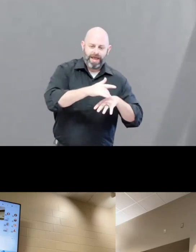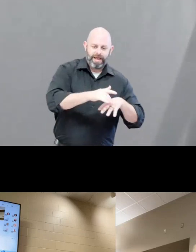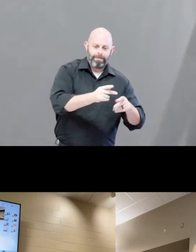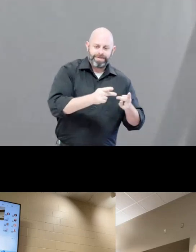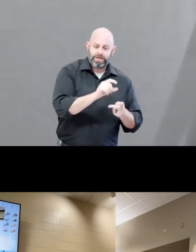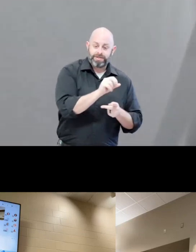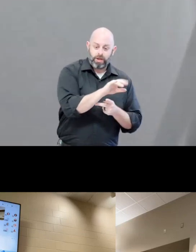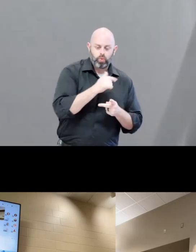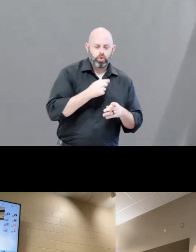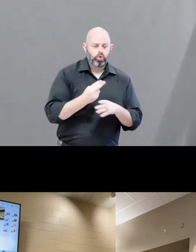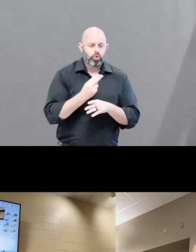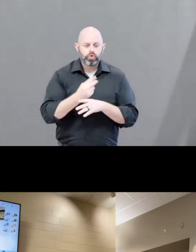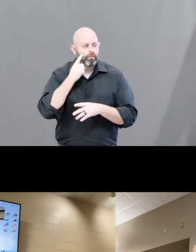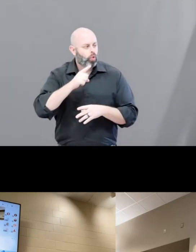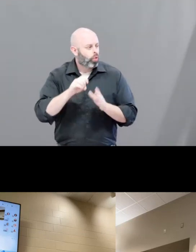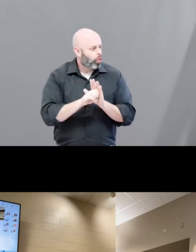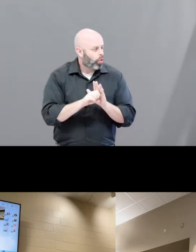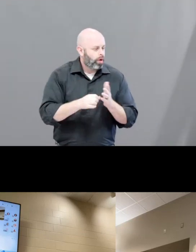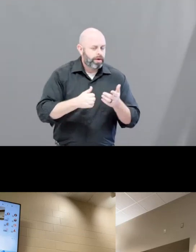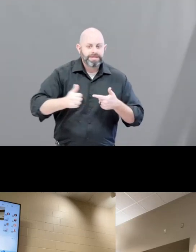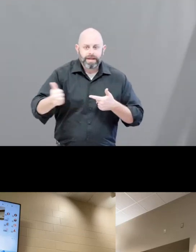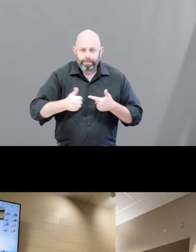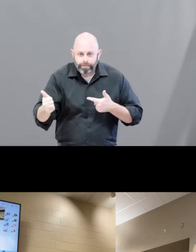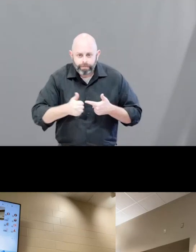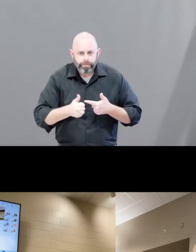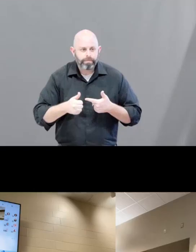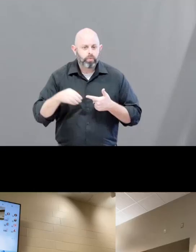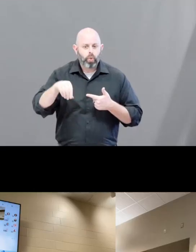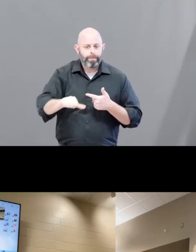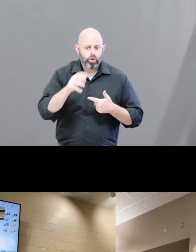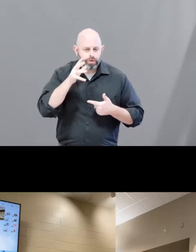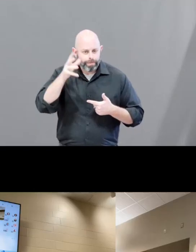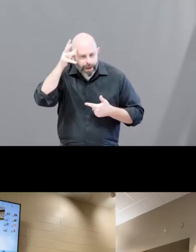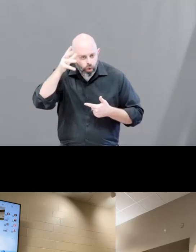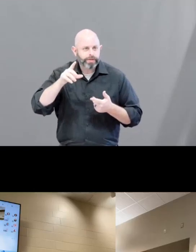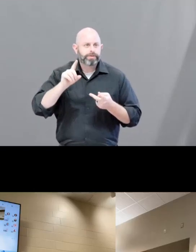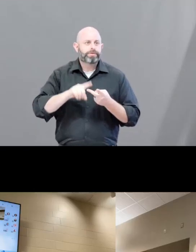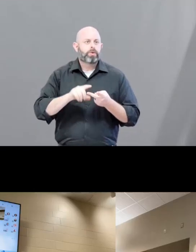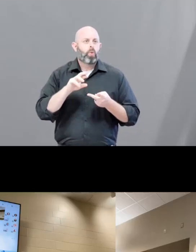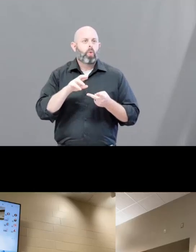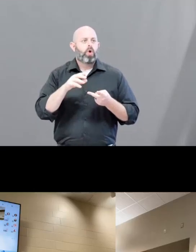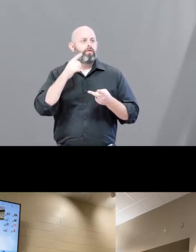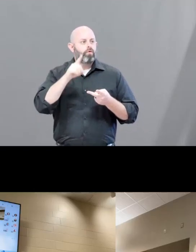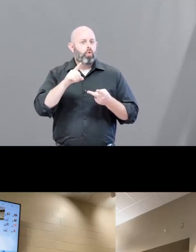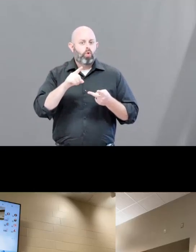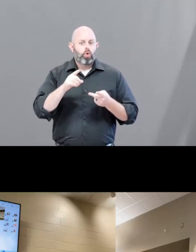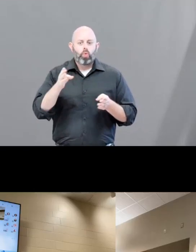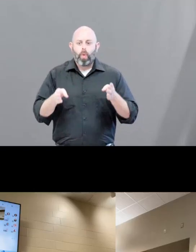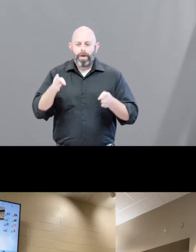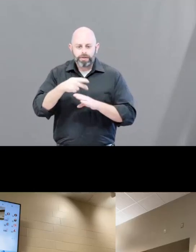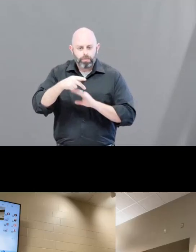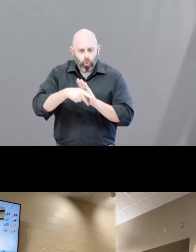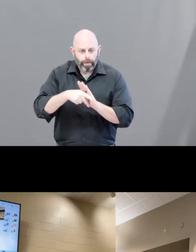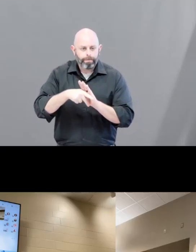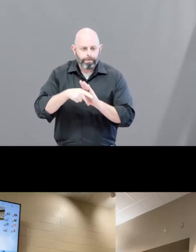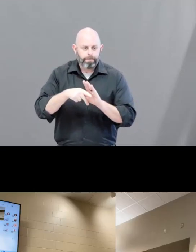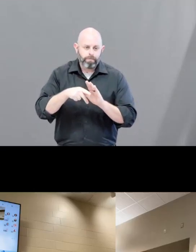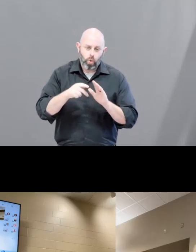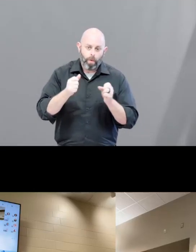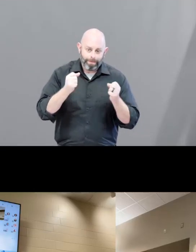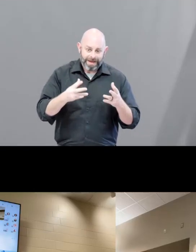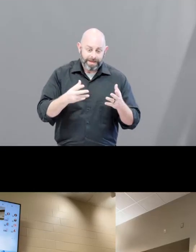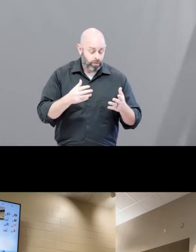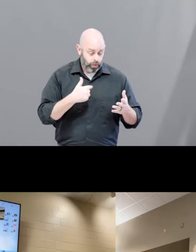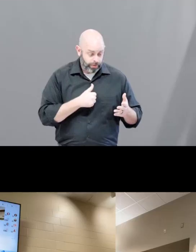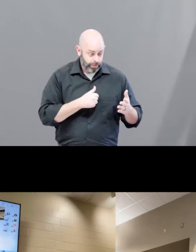for transportation to reimburse our parents. We used it for our robotics, so there were a